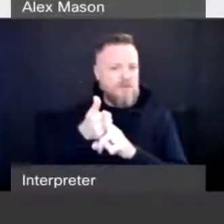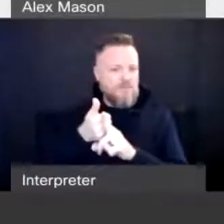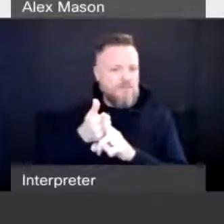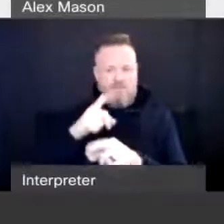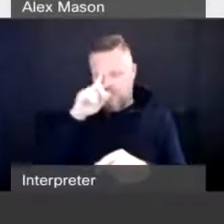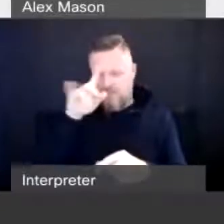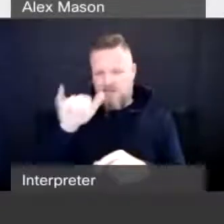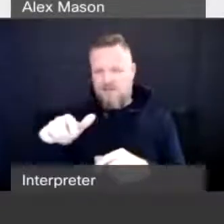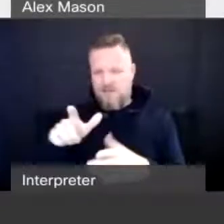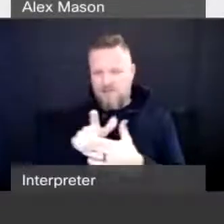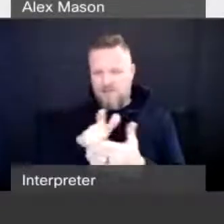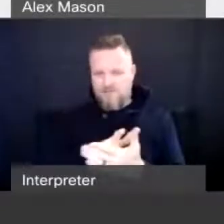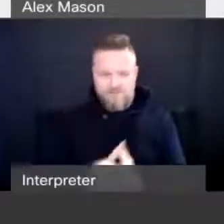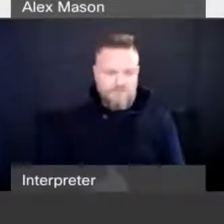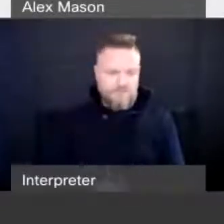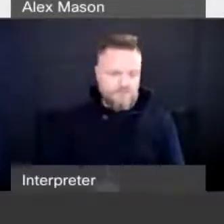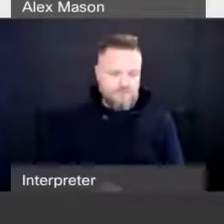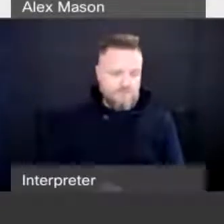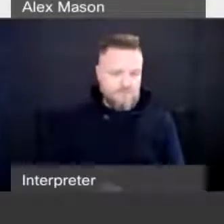law.